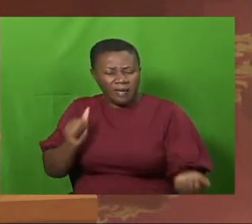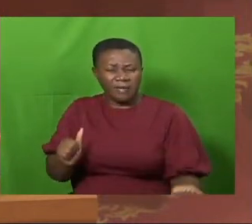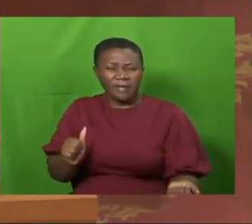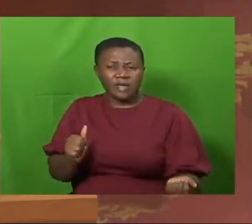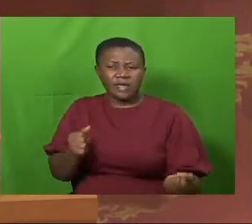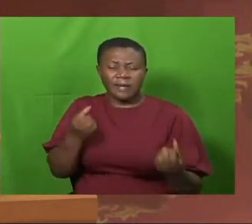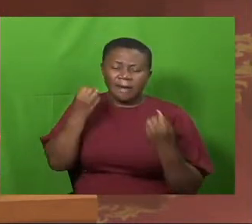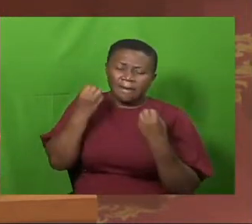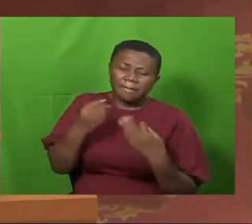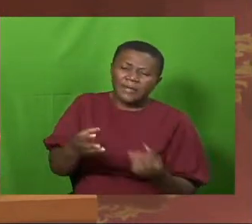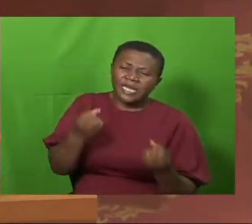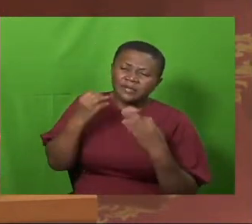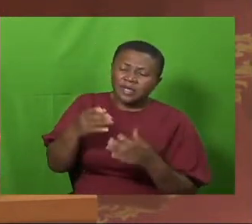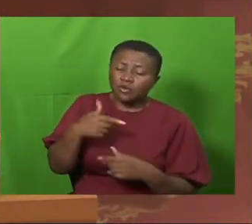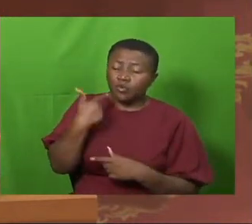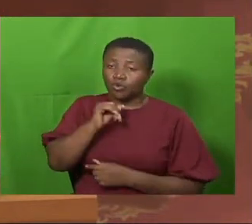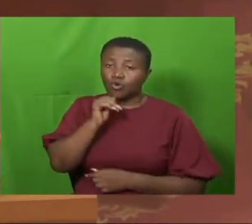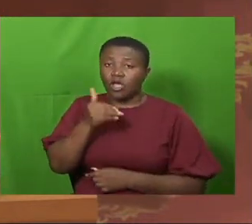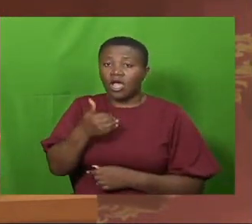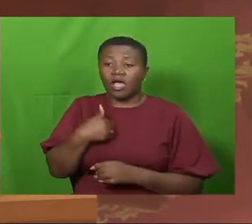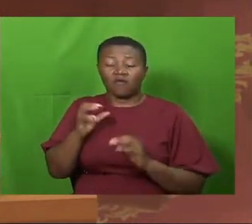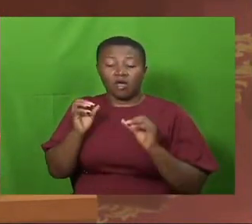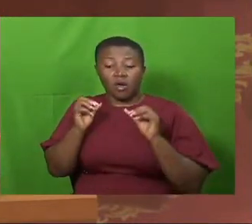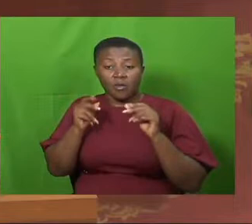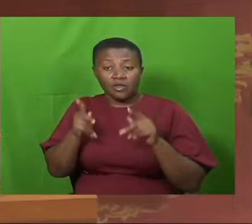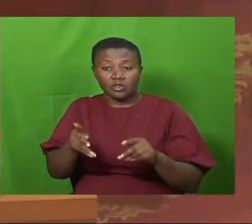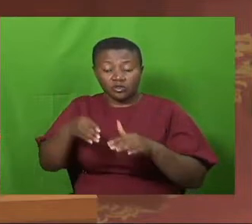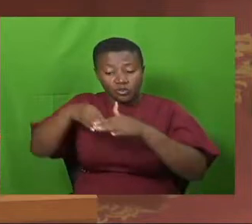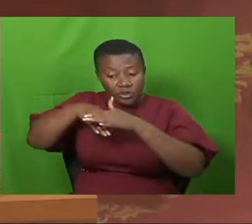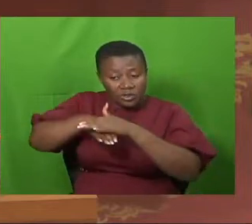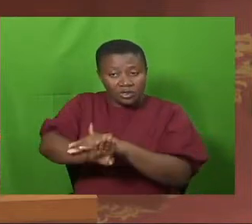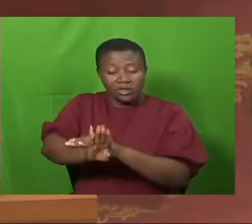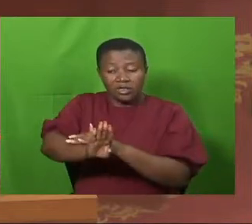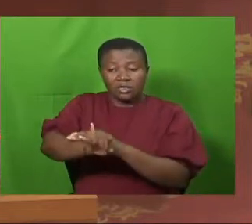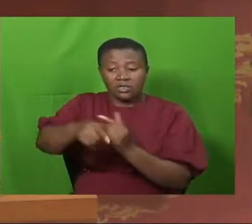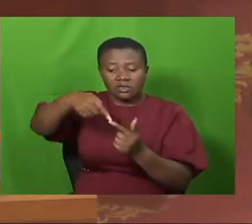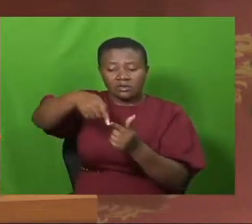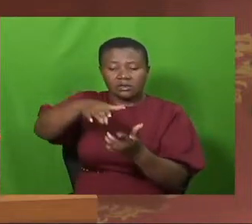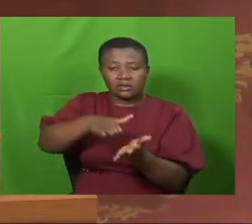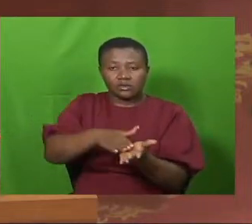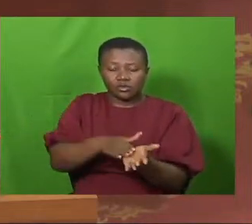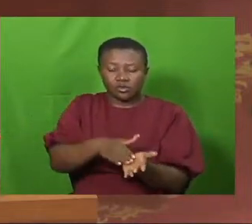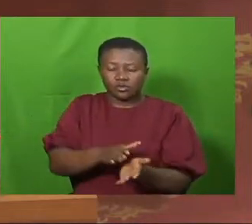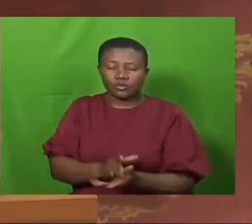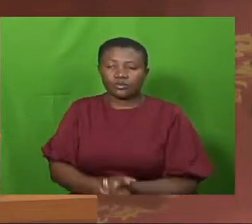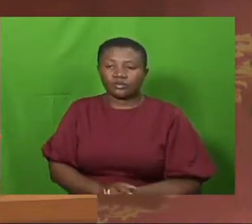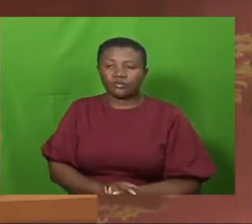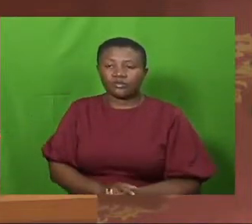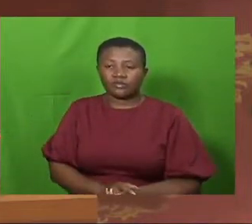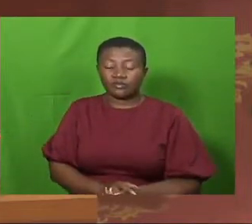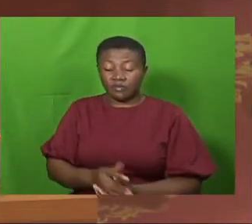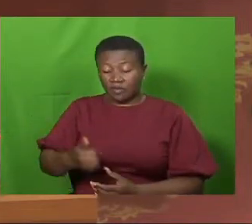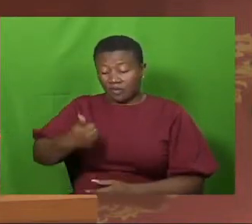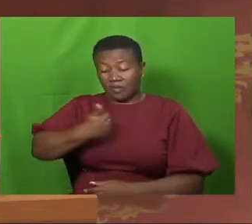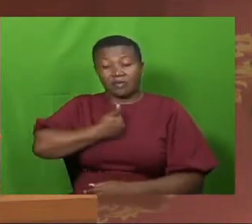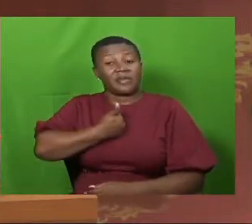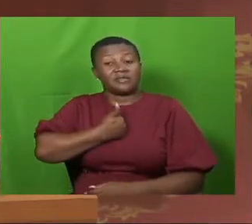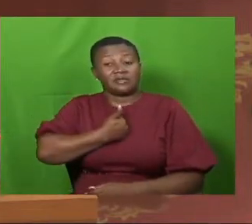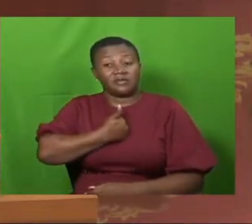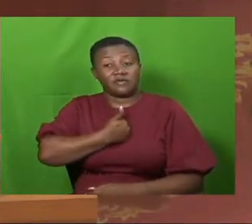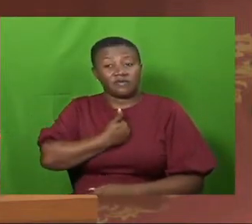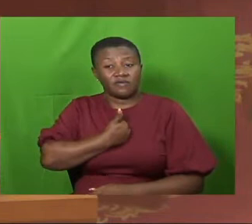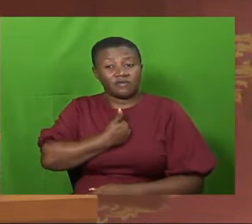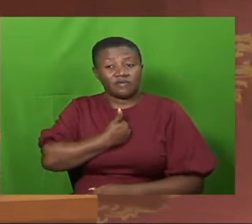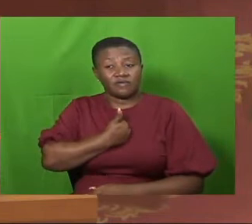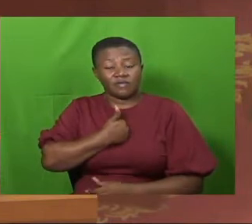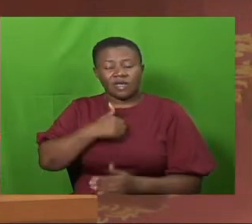have had the opportunity to benefit from secondary education. Mr. Speaker, I use myself as an example